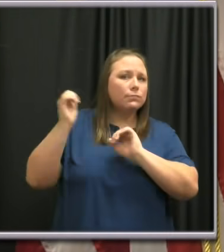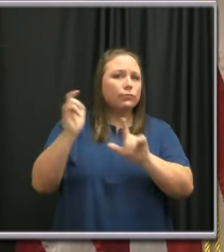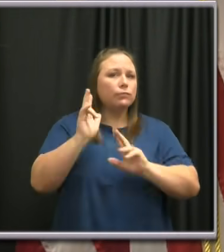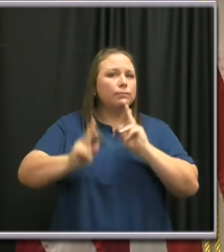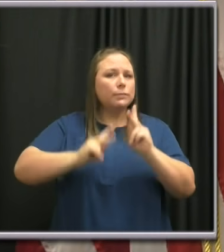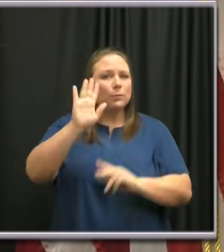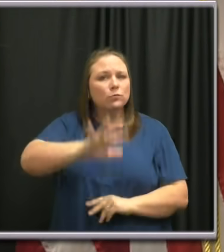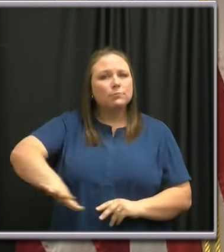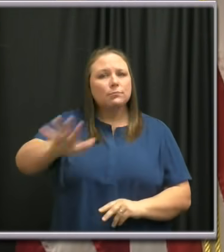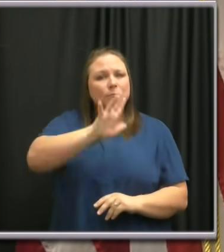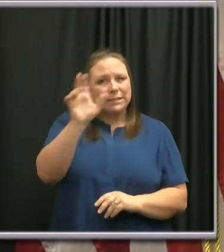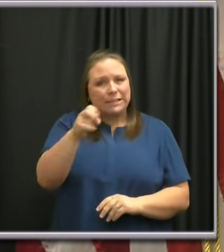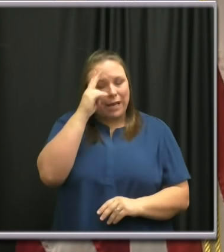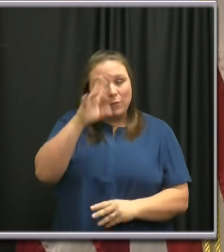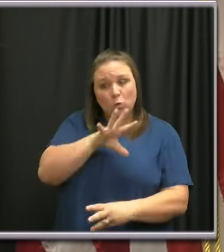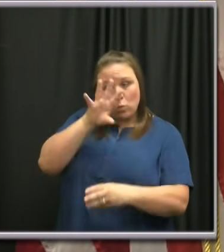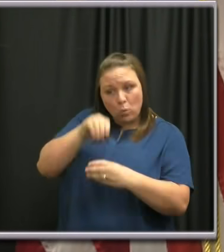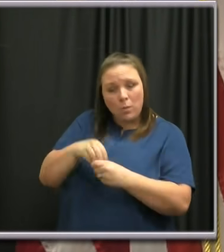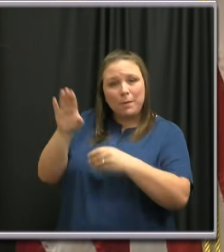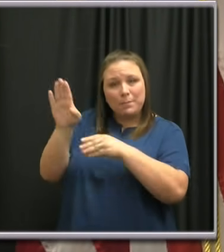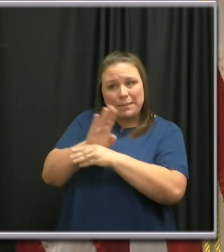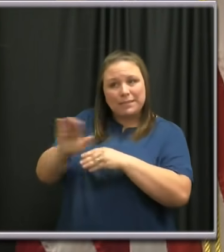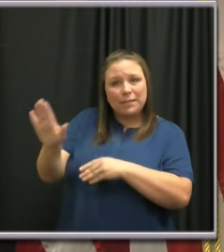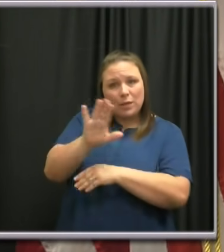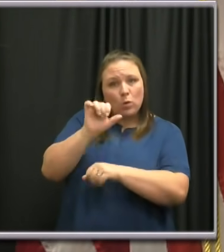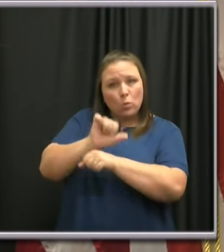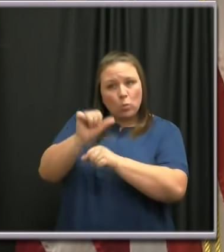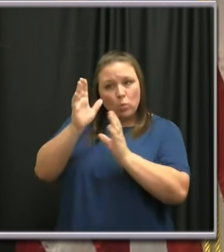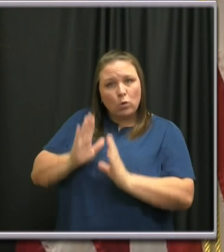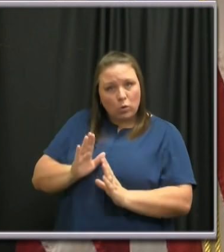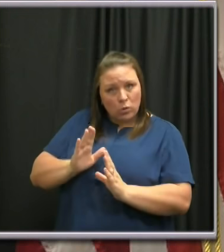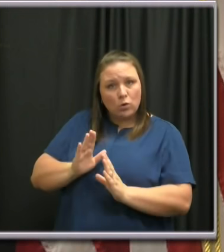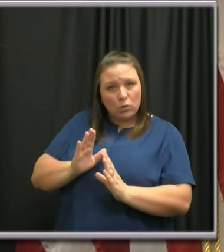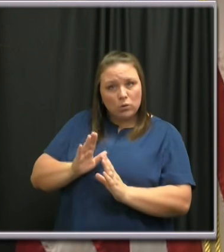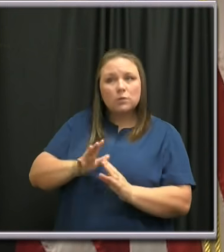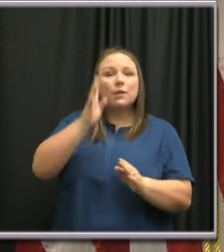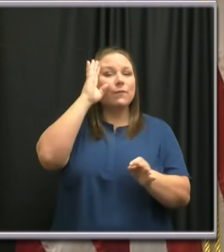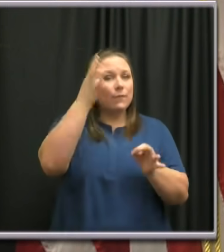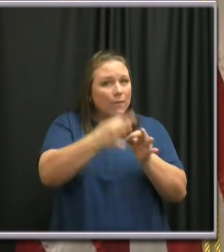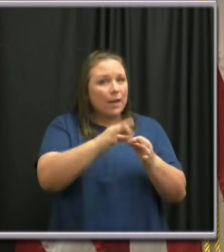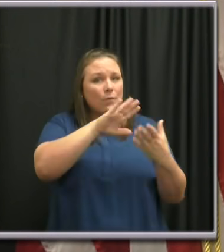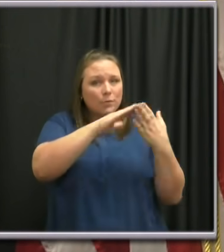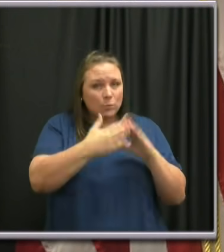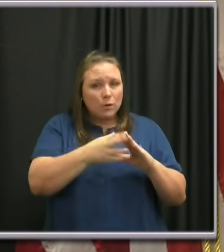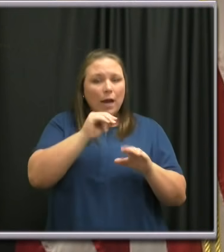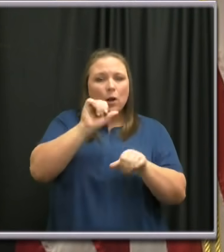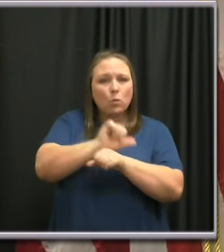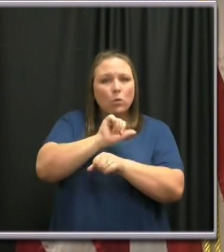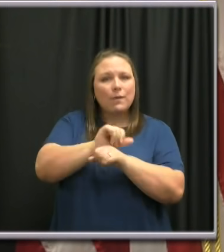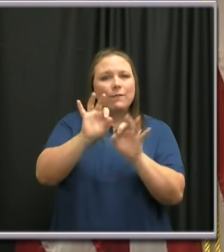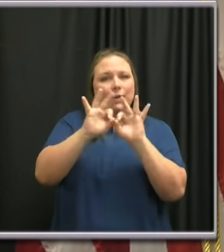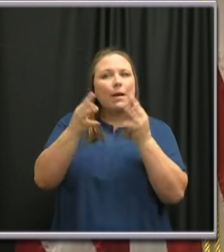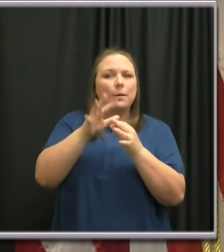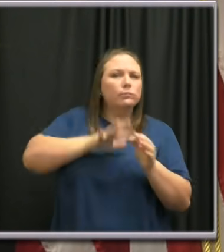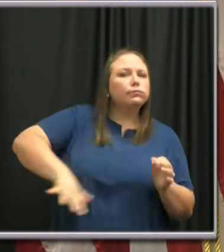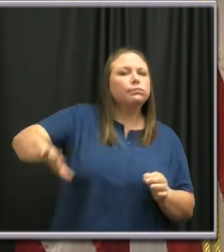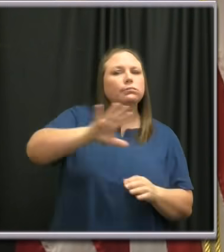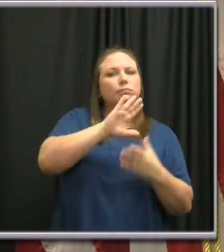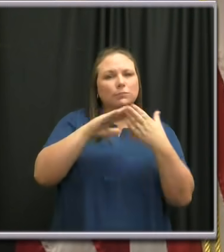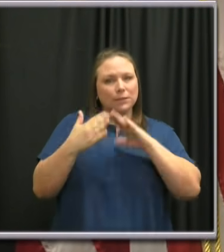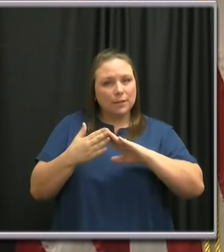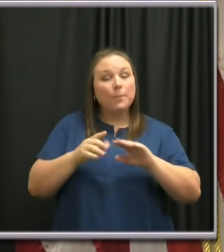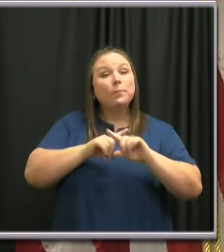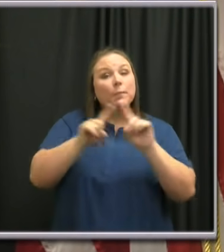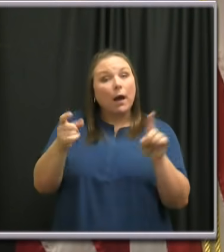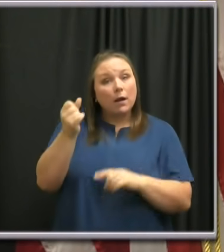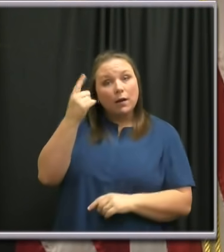Nashvillians, including businesses and their employees, faith in communities, and working families across the city. But in